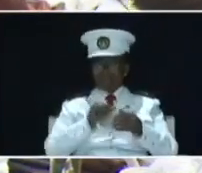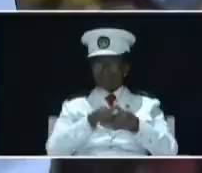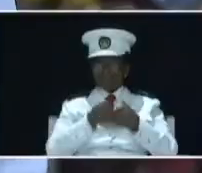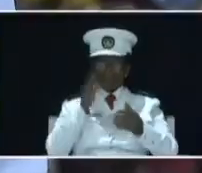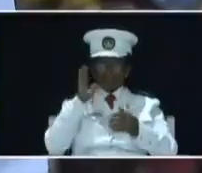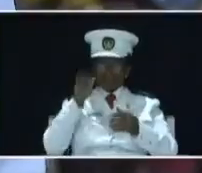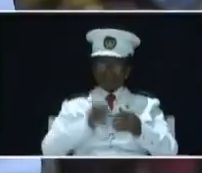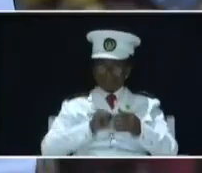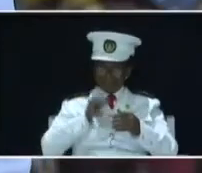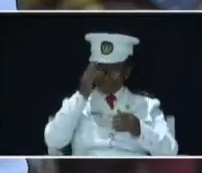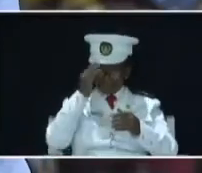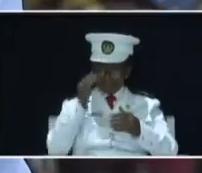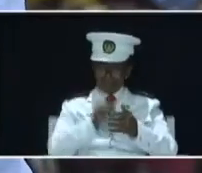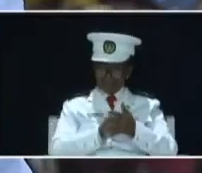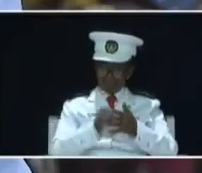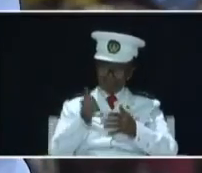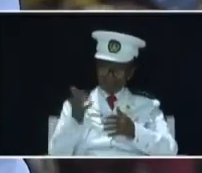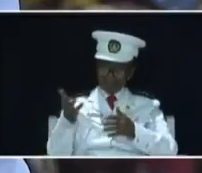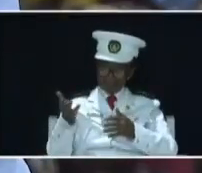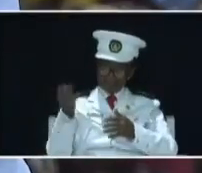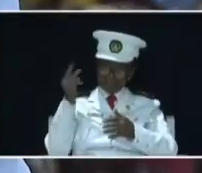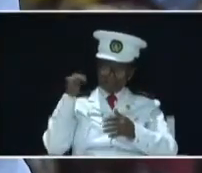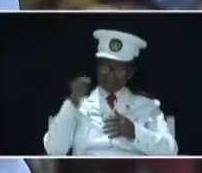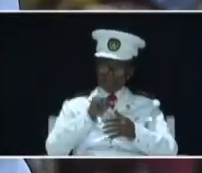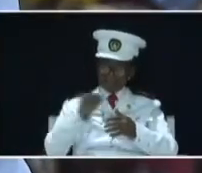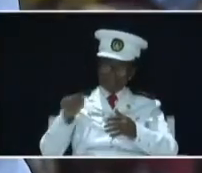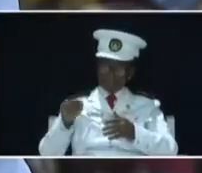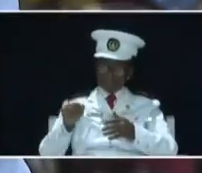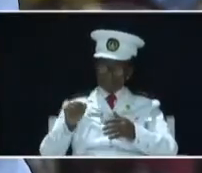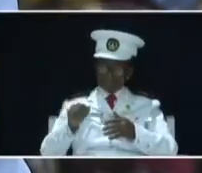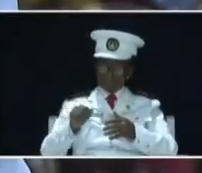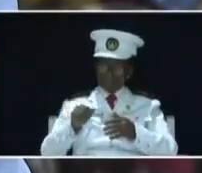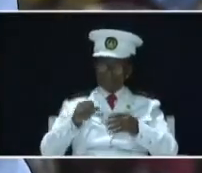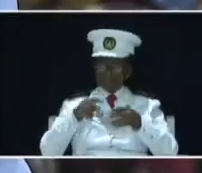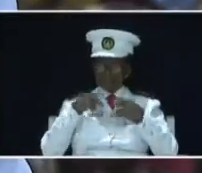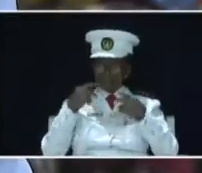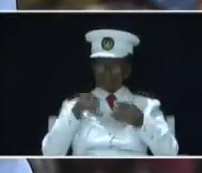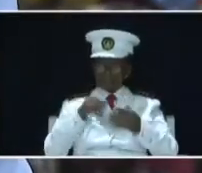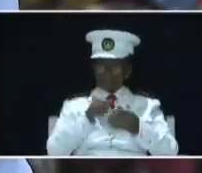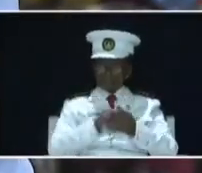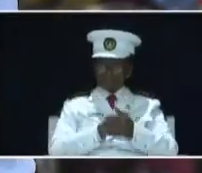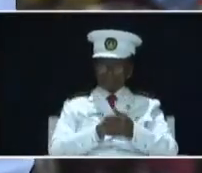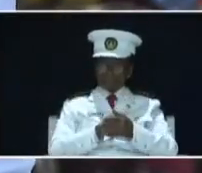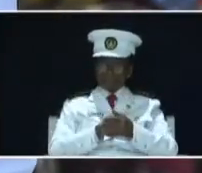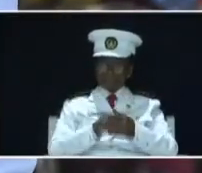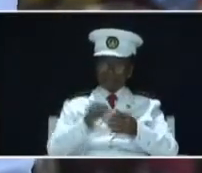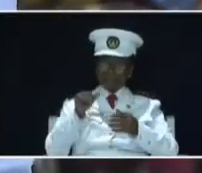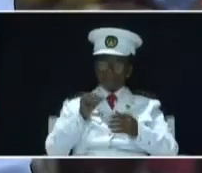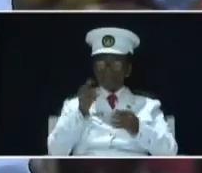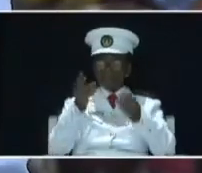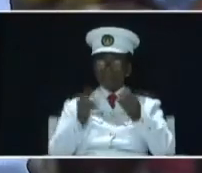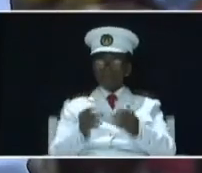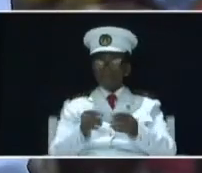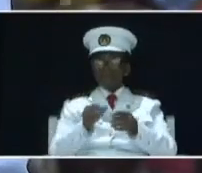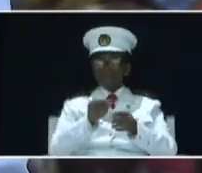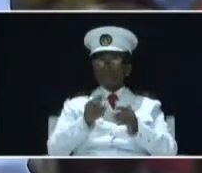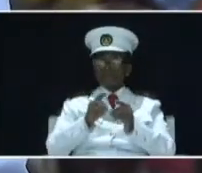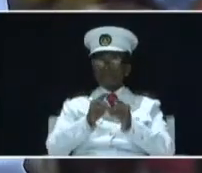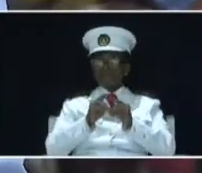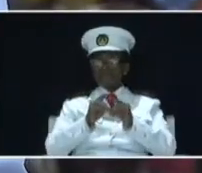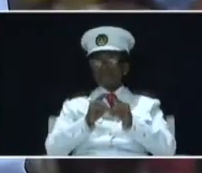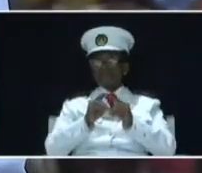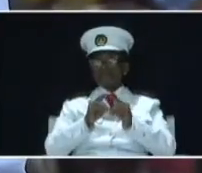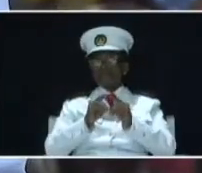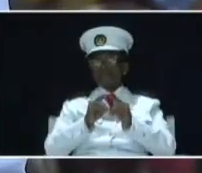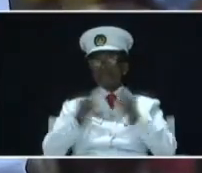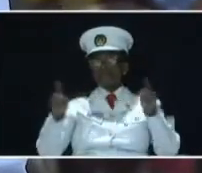By Monday morning, they said, no more divorce. What God did that